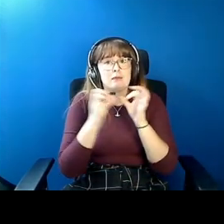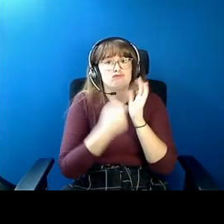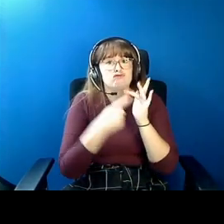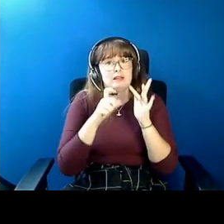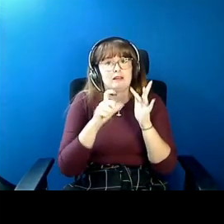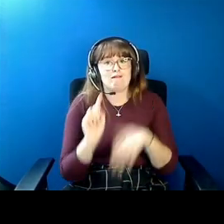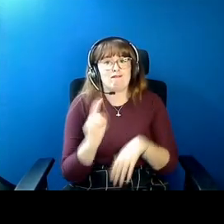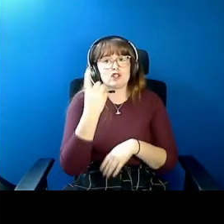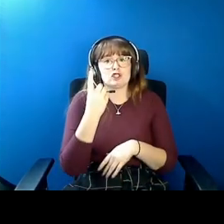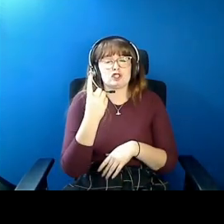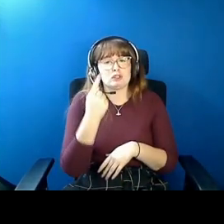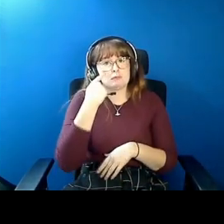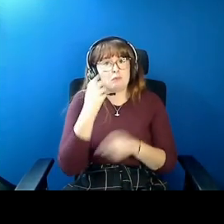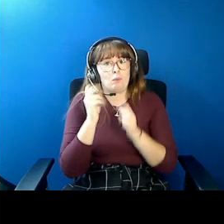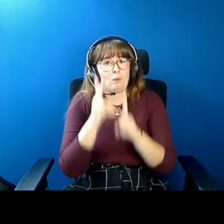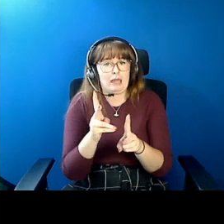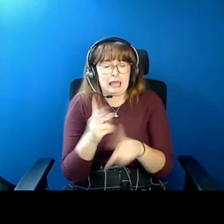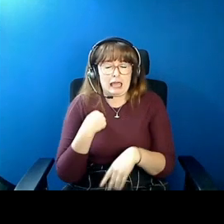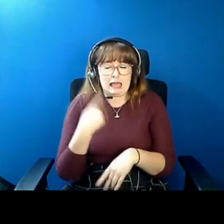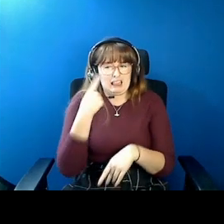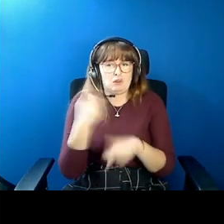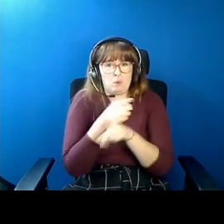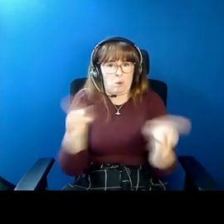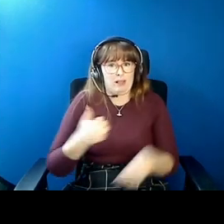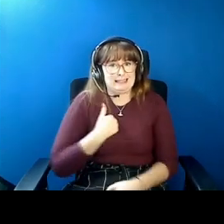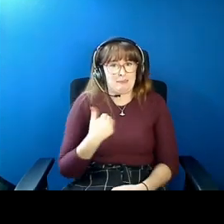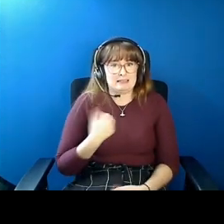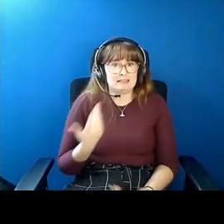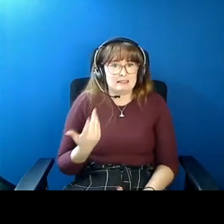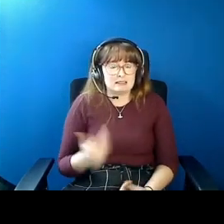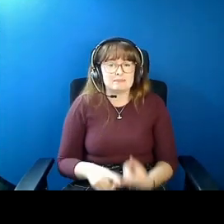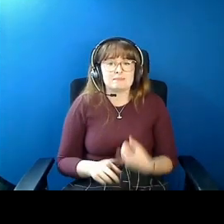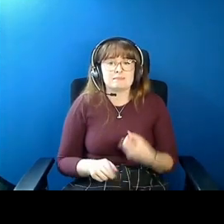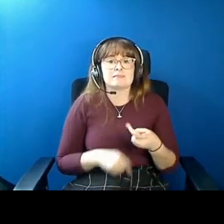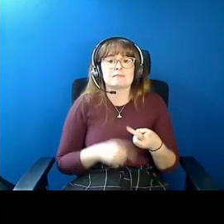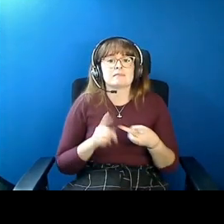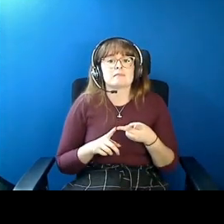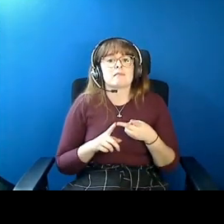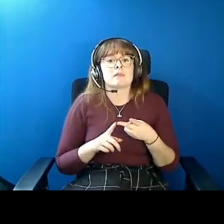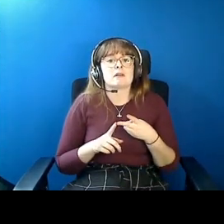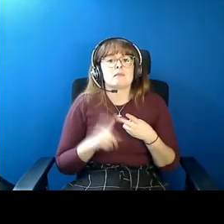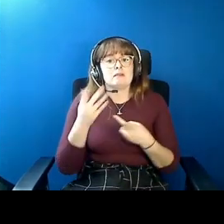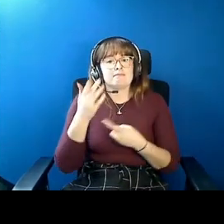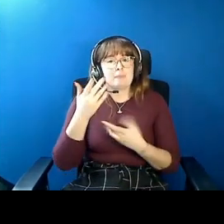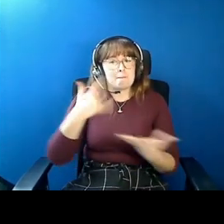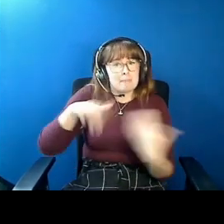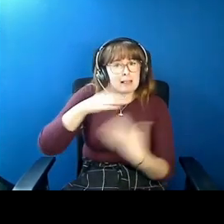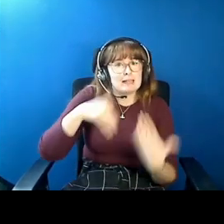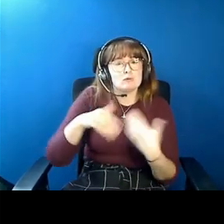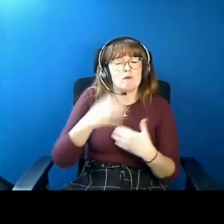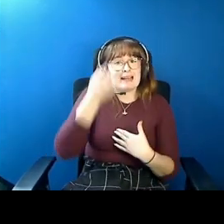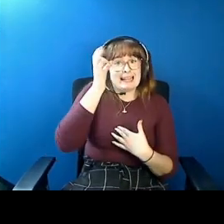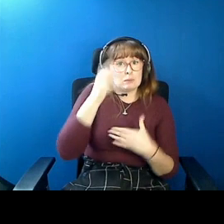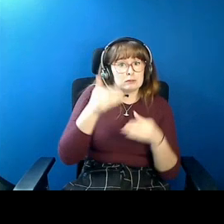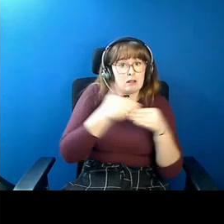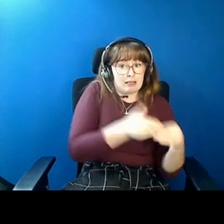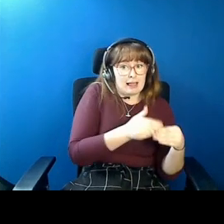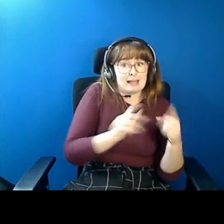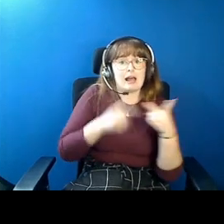surprise anybody on the webinar this afternoon. But to consider a blend of council-led and regional retrofit